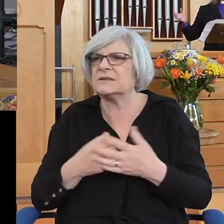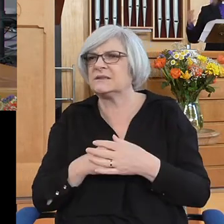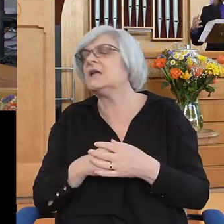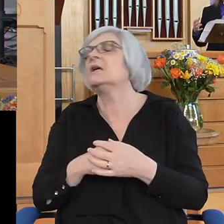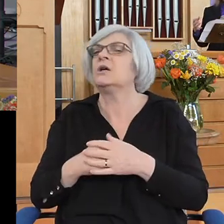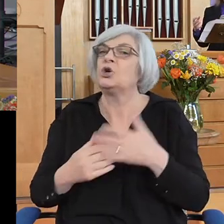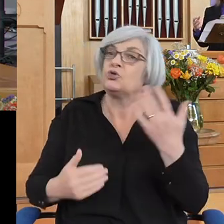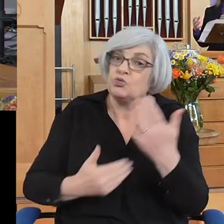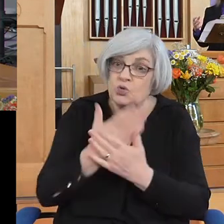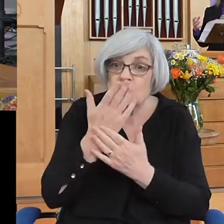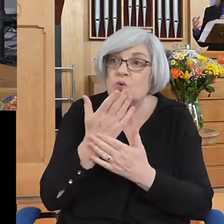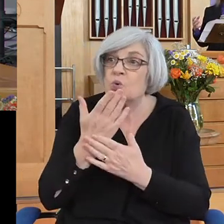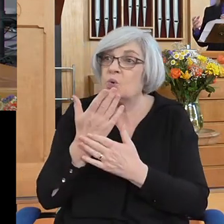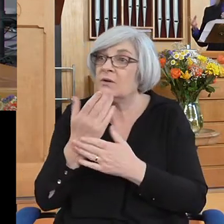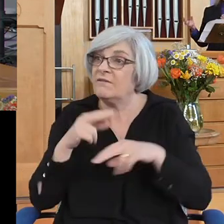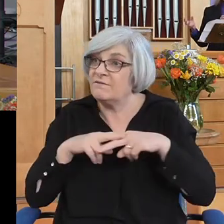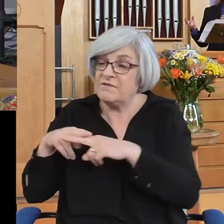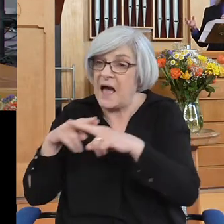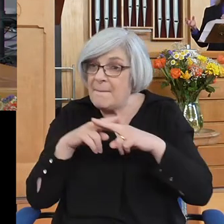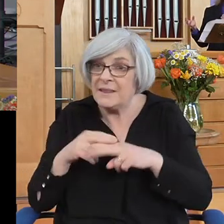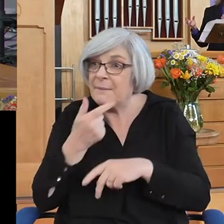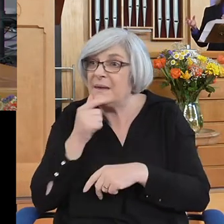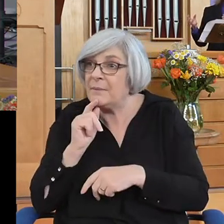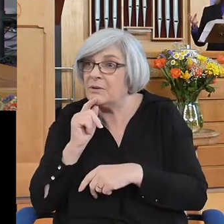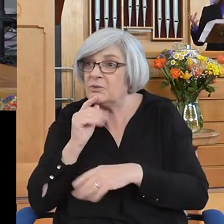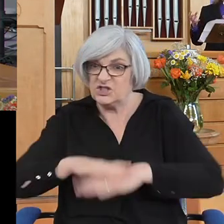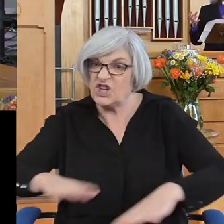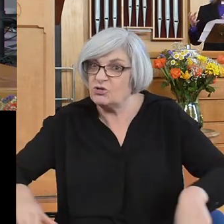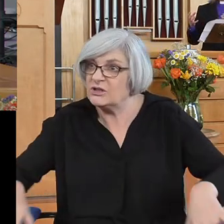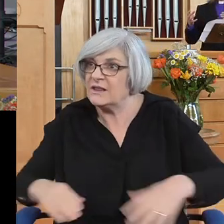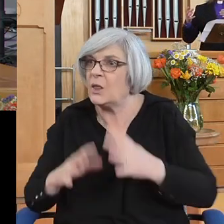new members of the family, the Waynes,